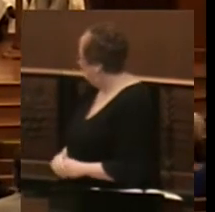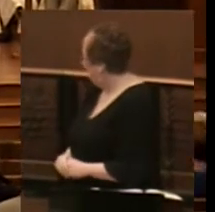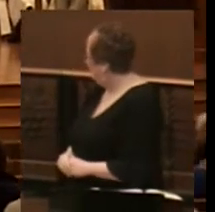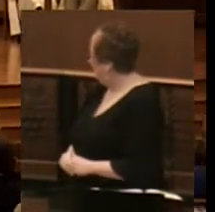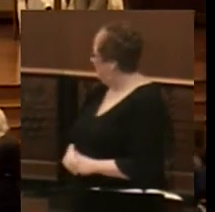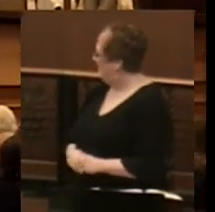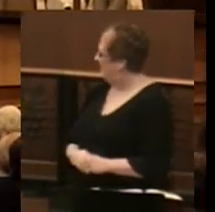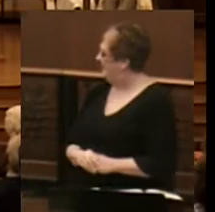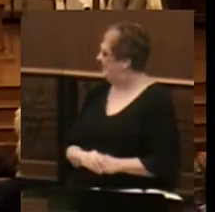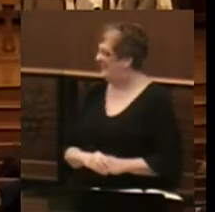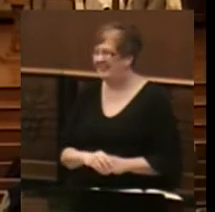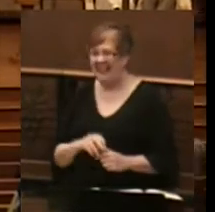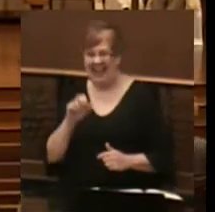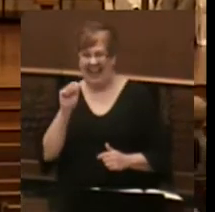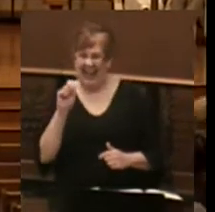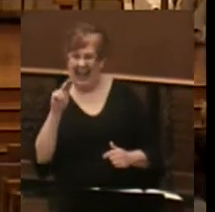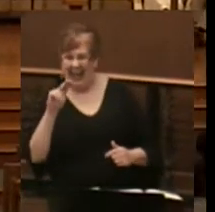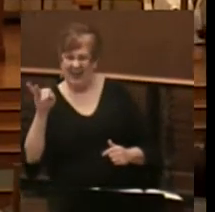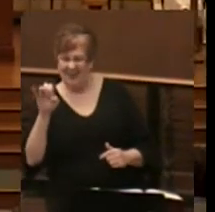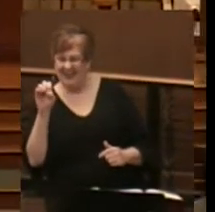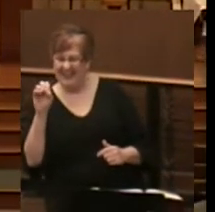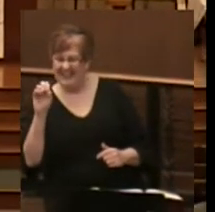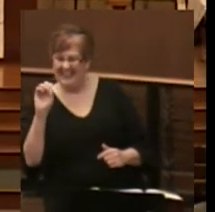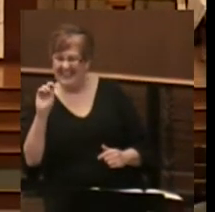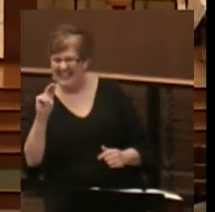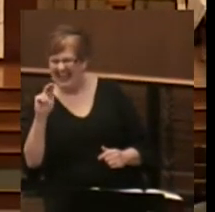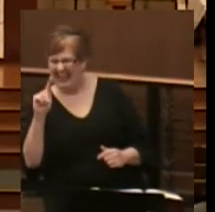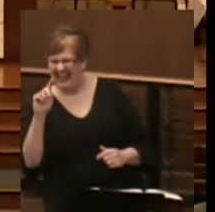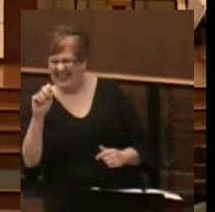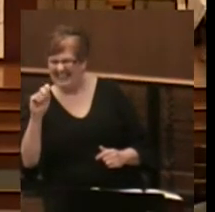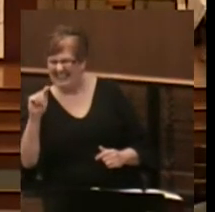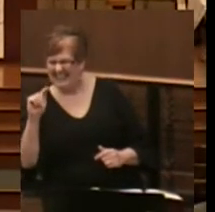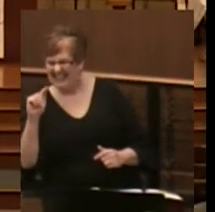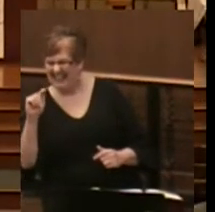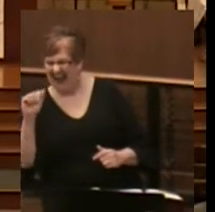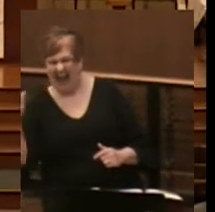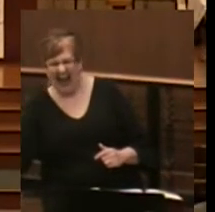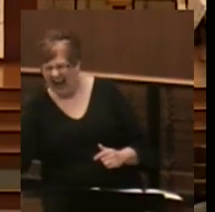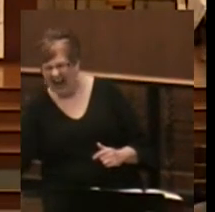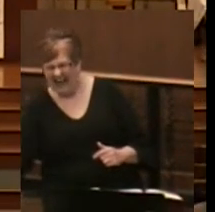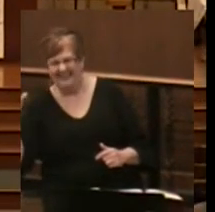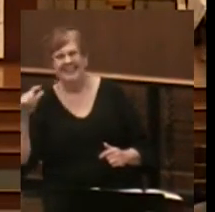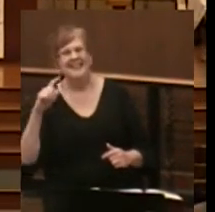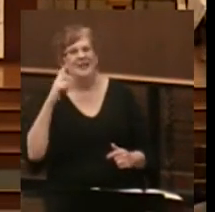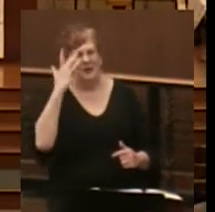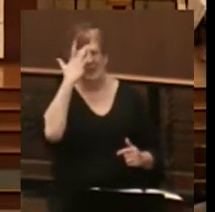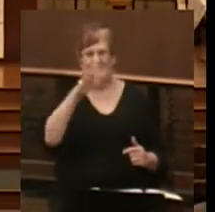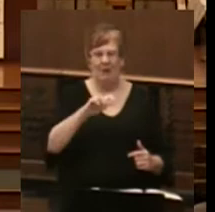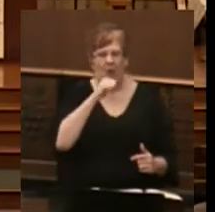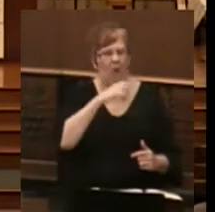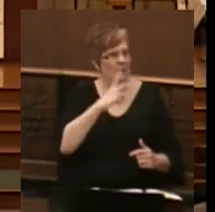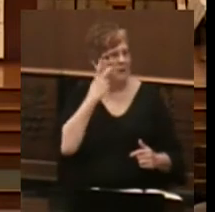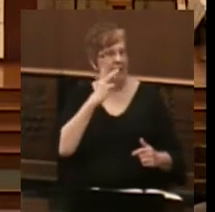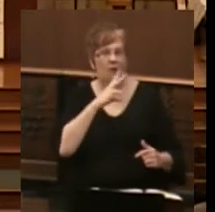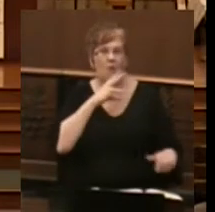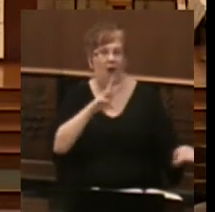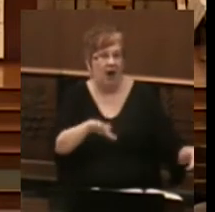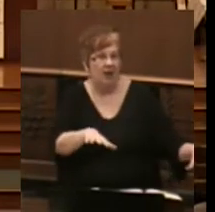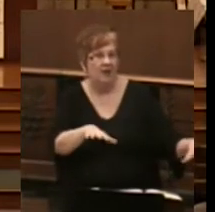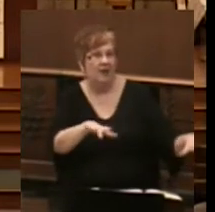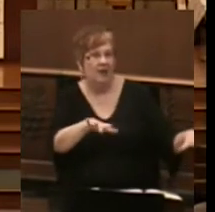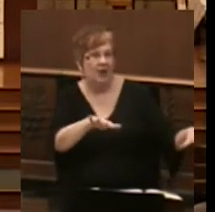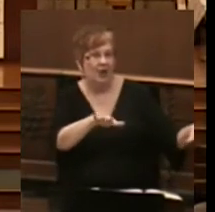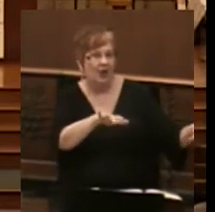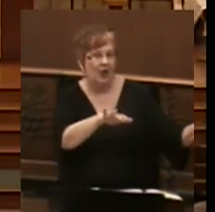And this Anjanetta, she was a smart cookie. She saw that water starting to trickle in the